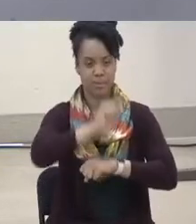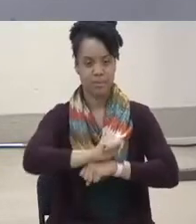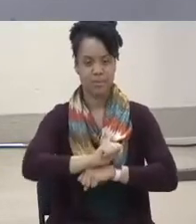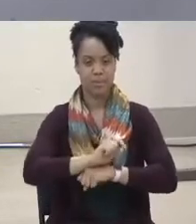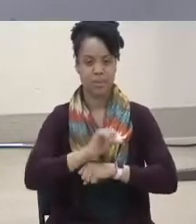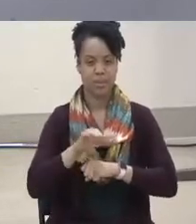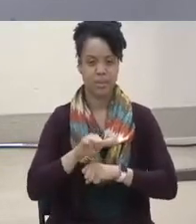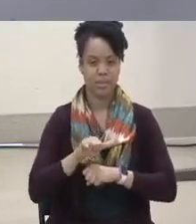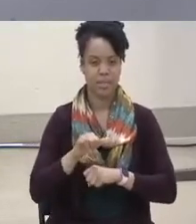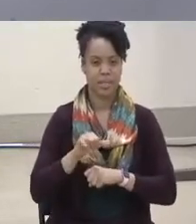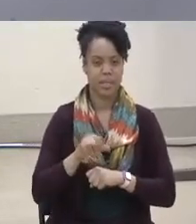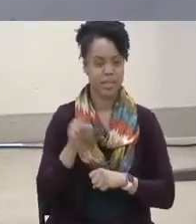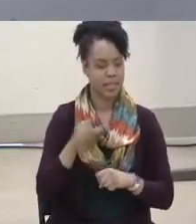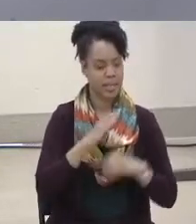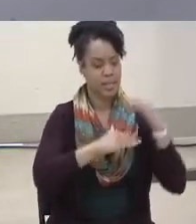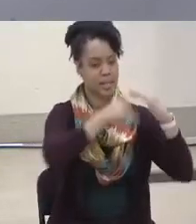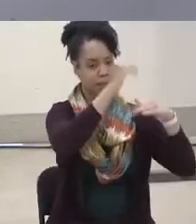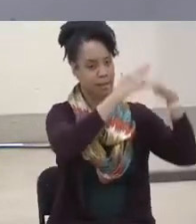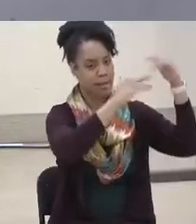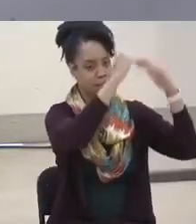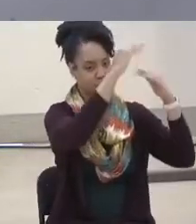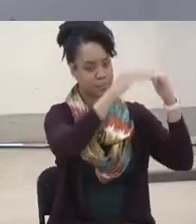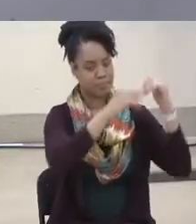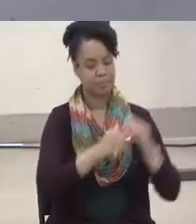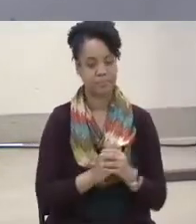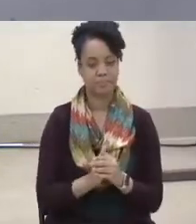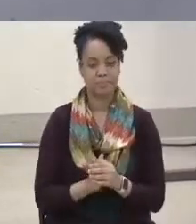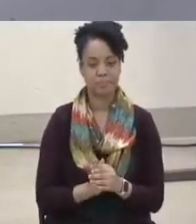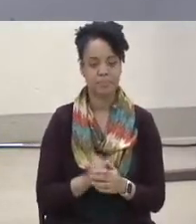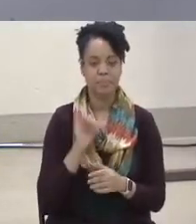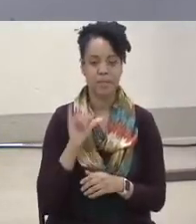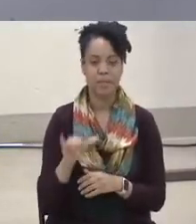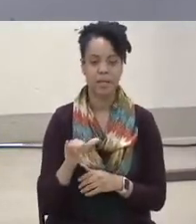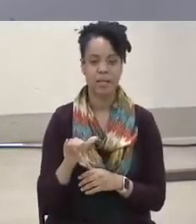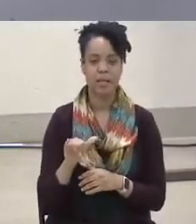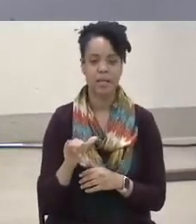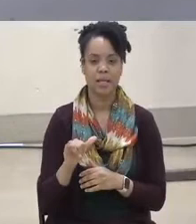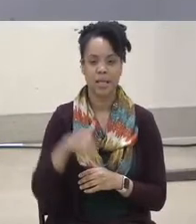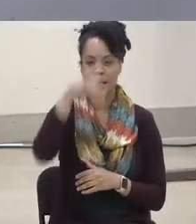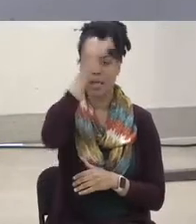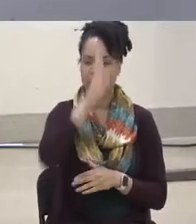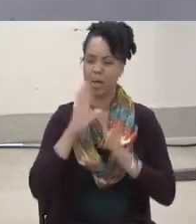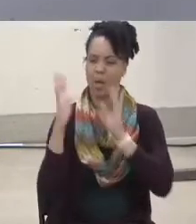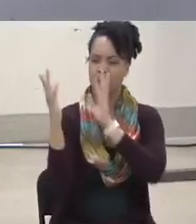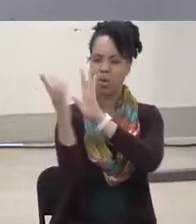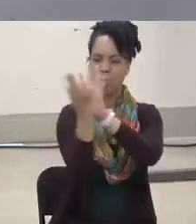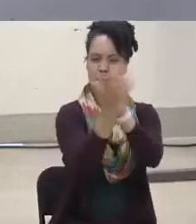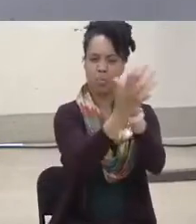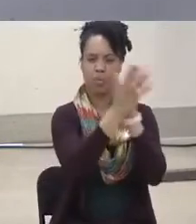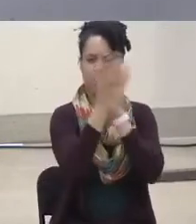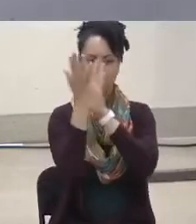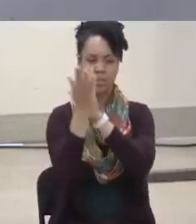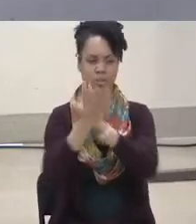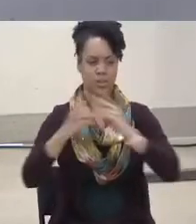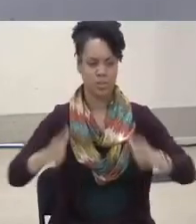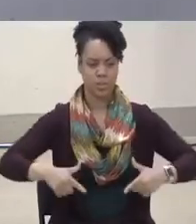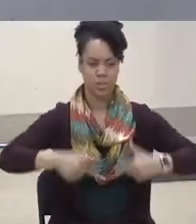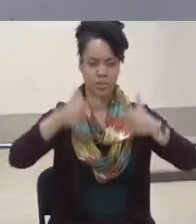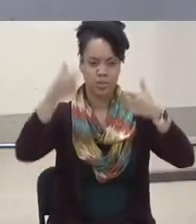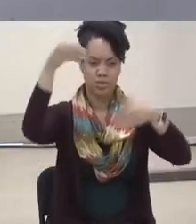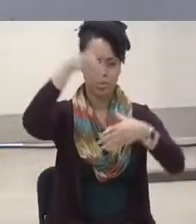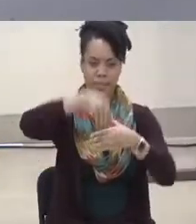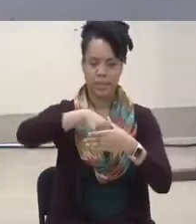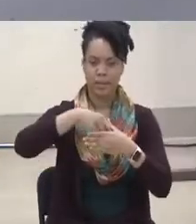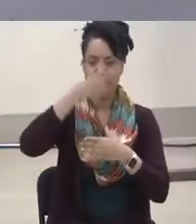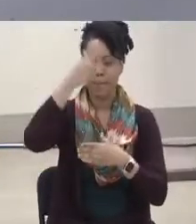y estamos hablando del templo que Salomón construyó, that the presence of God dwelt in, que la presencia de Dios habita en